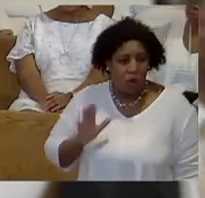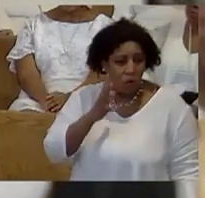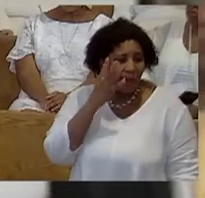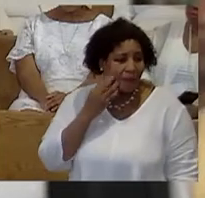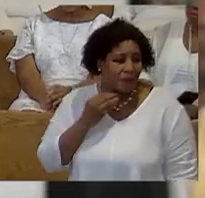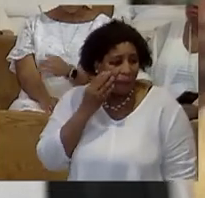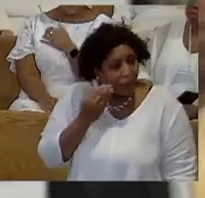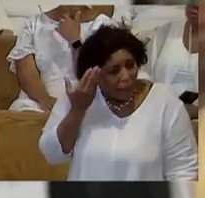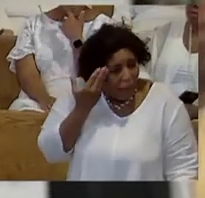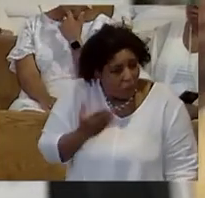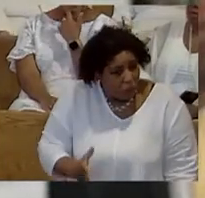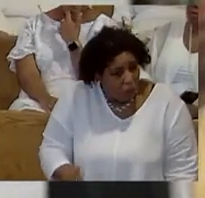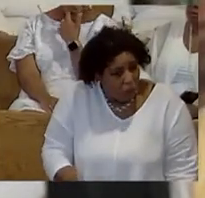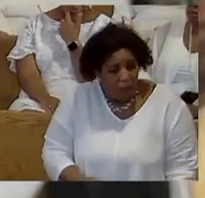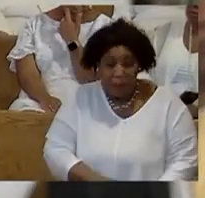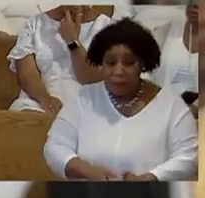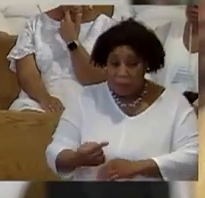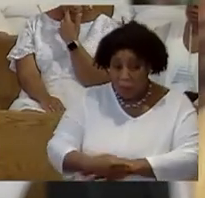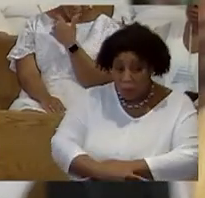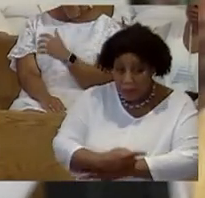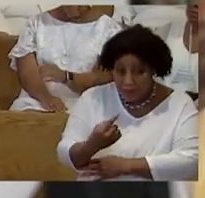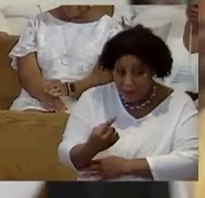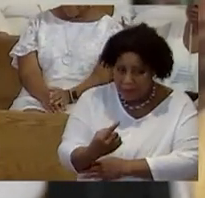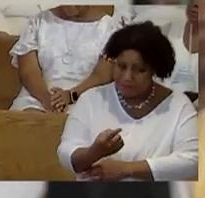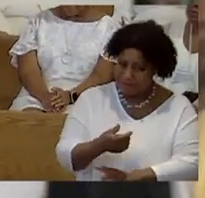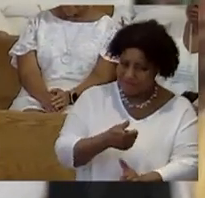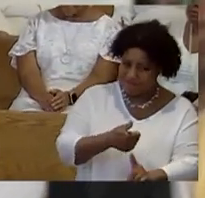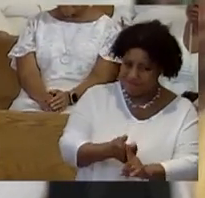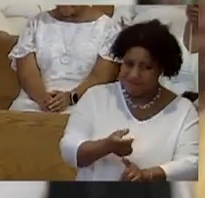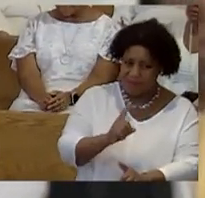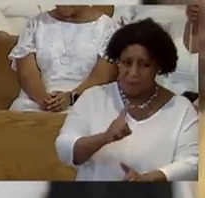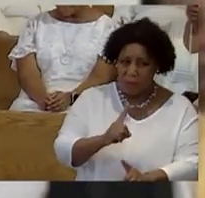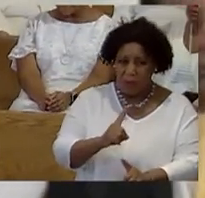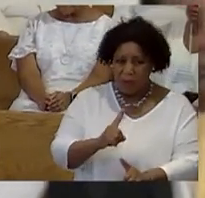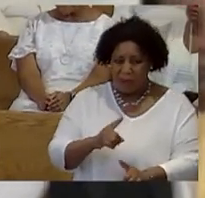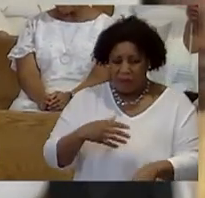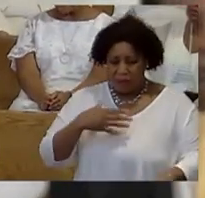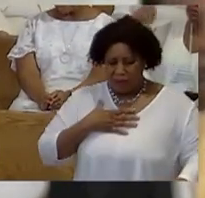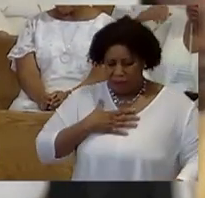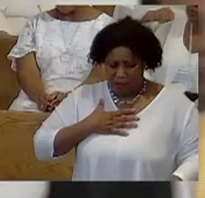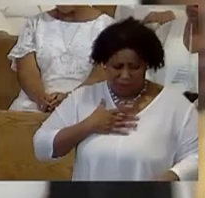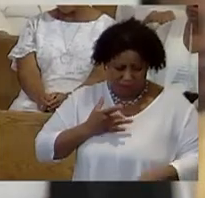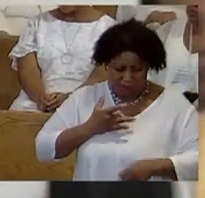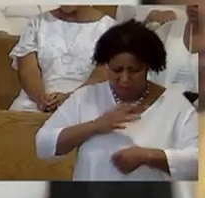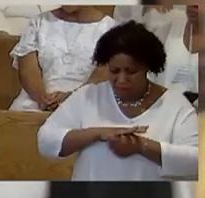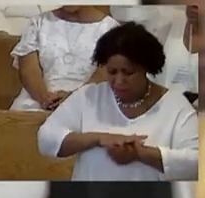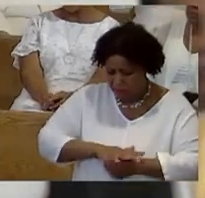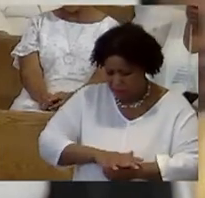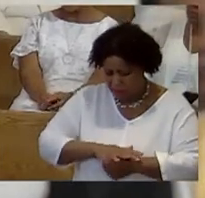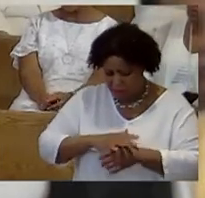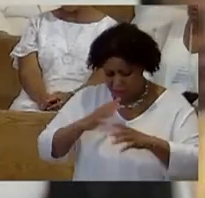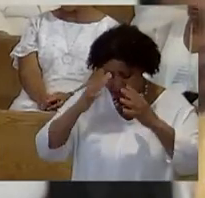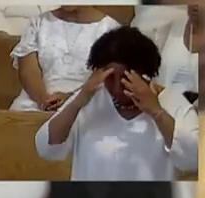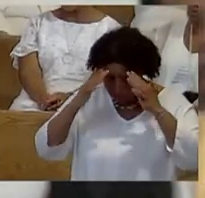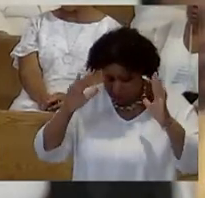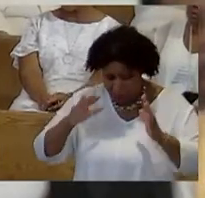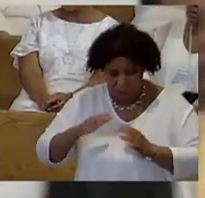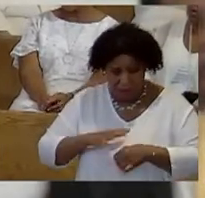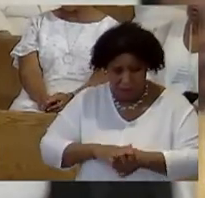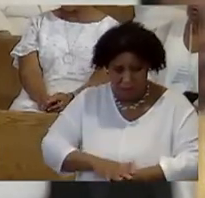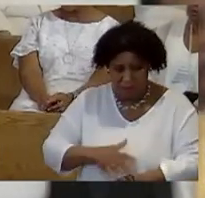going through, but one day you might find yourself in an oppressive situation. You might find